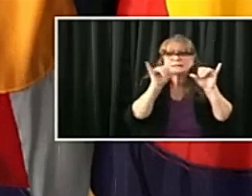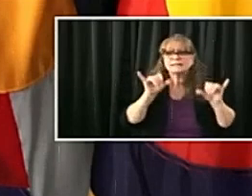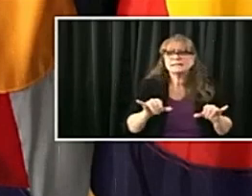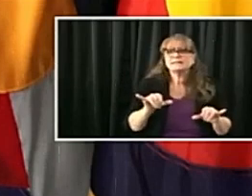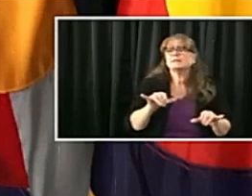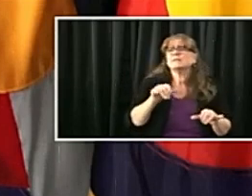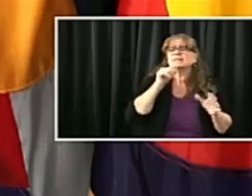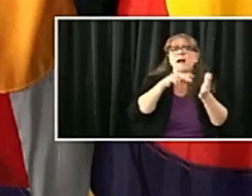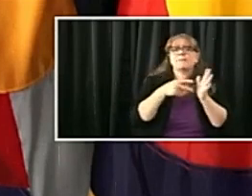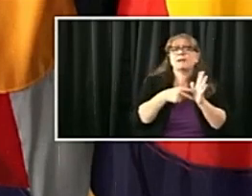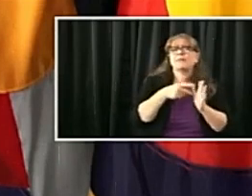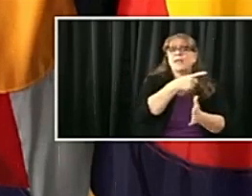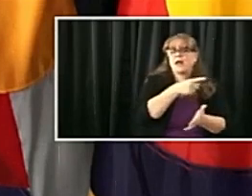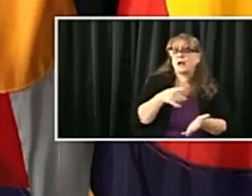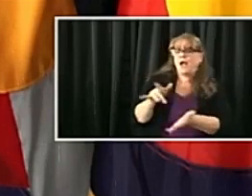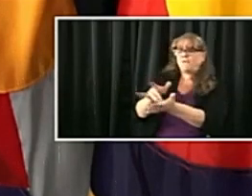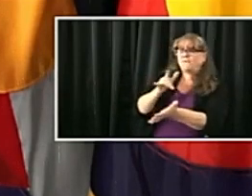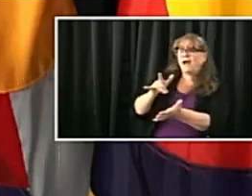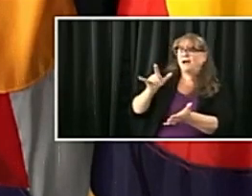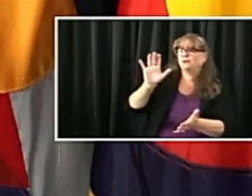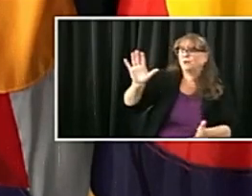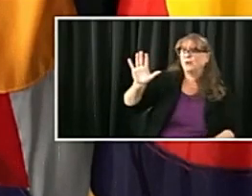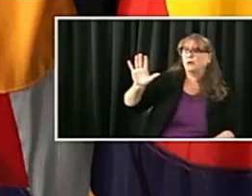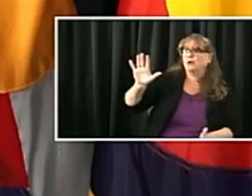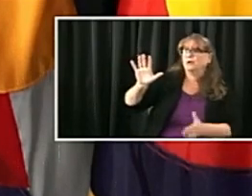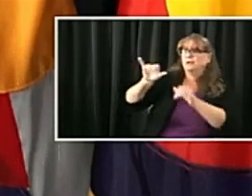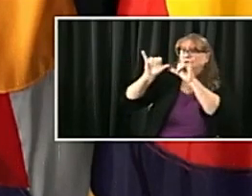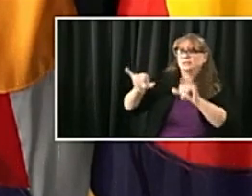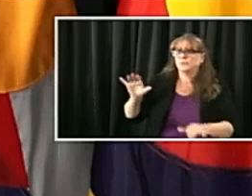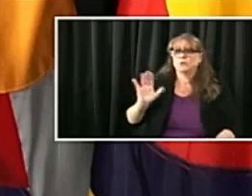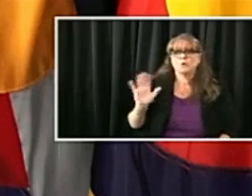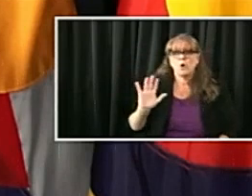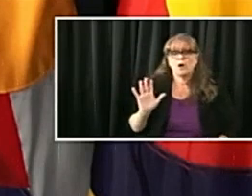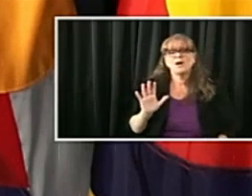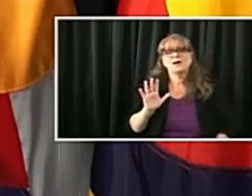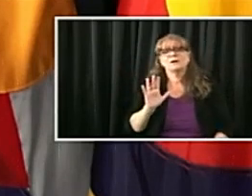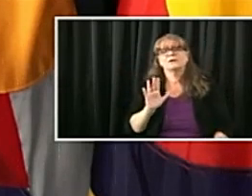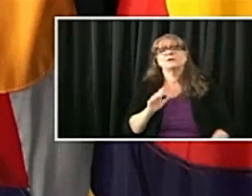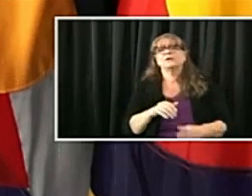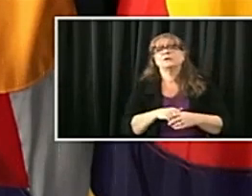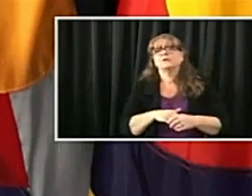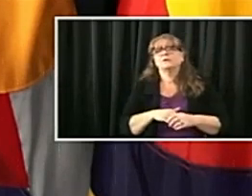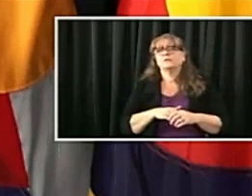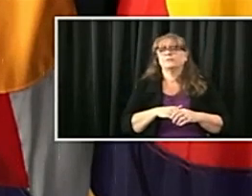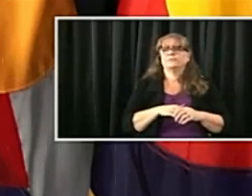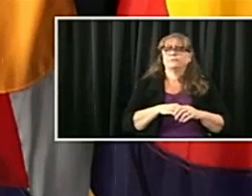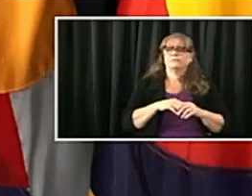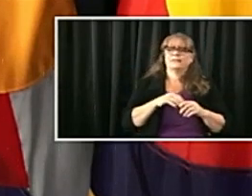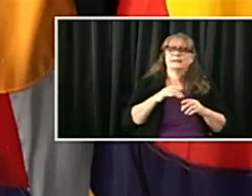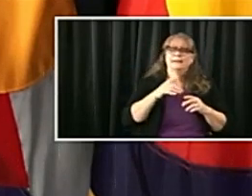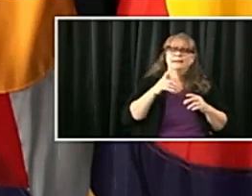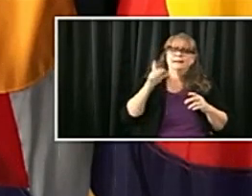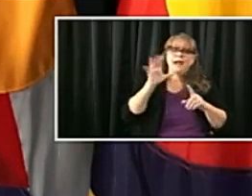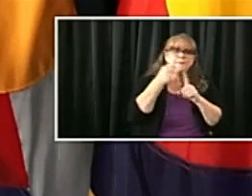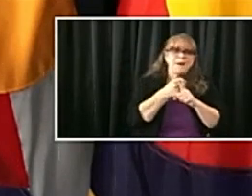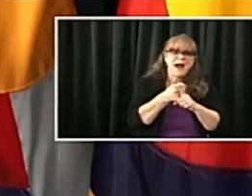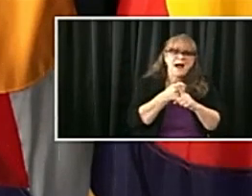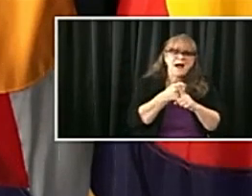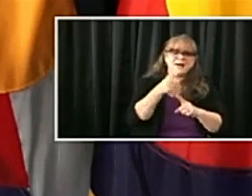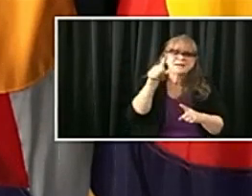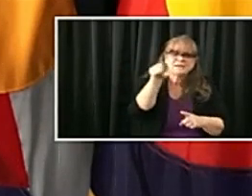and very low dollar. The biggest impact is what the last question indicated, the poor innocent folks whose benefits are delayed because